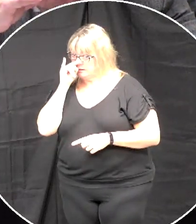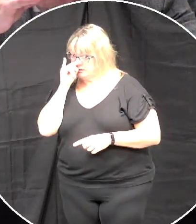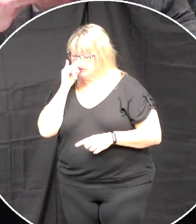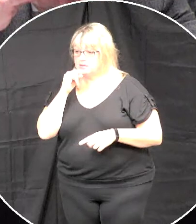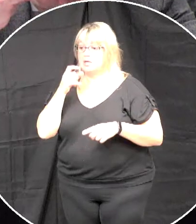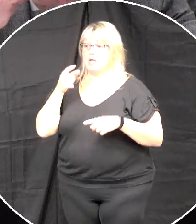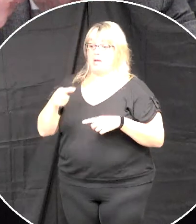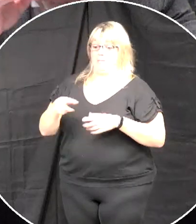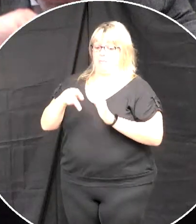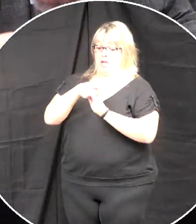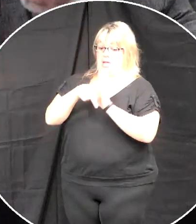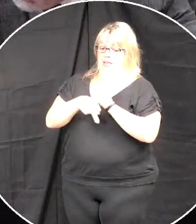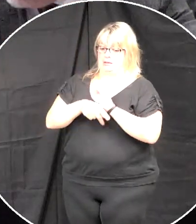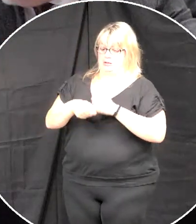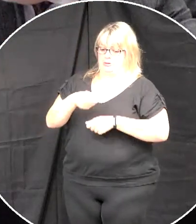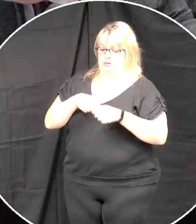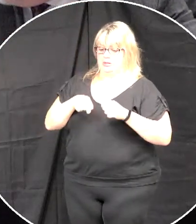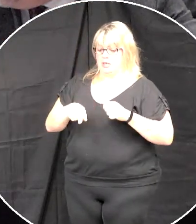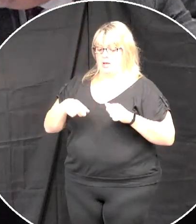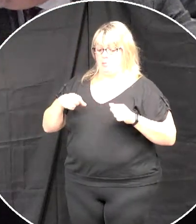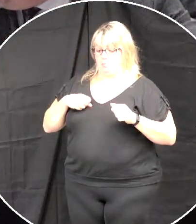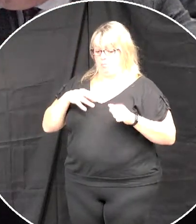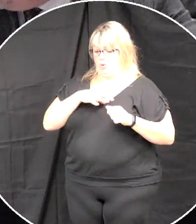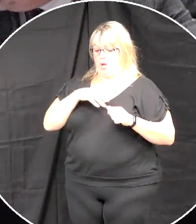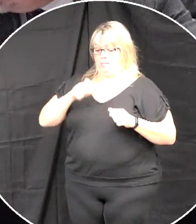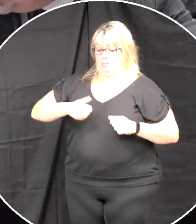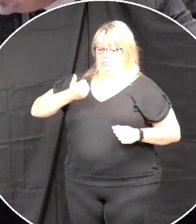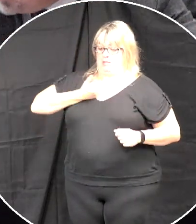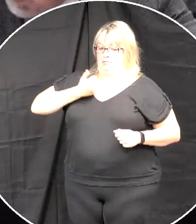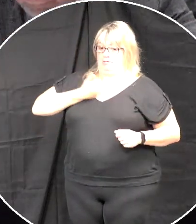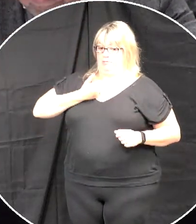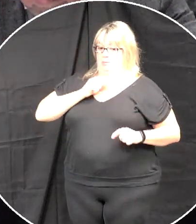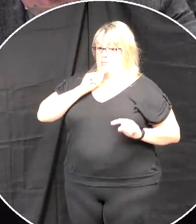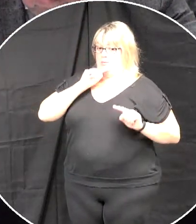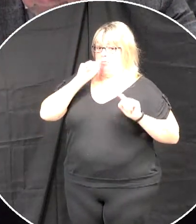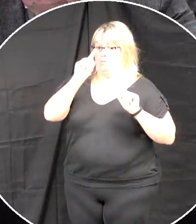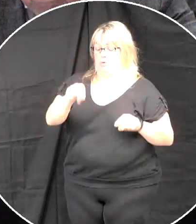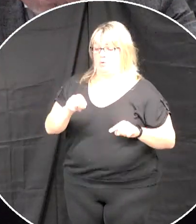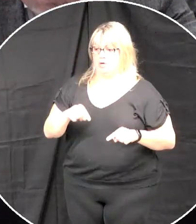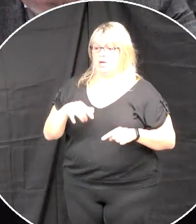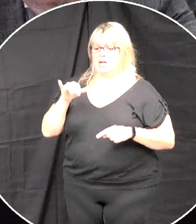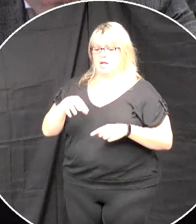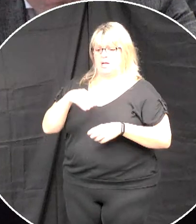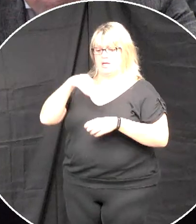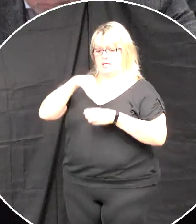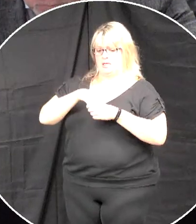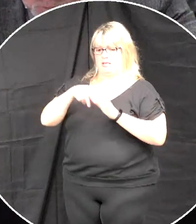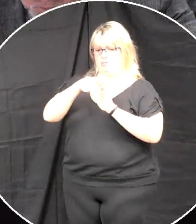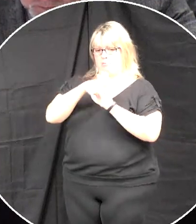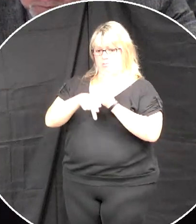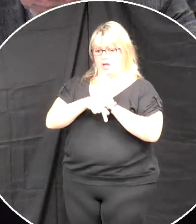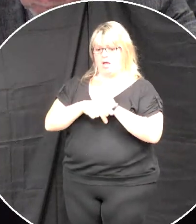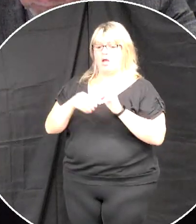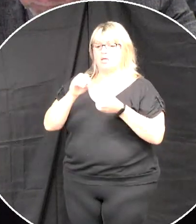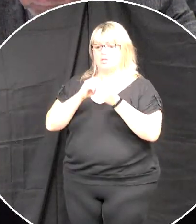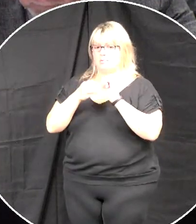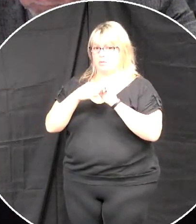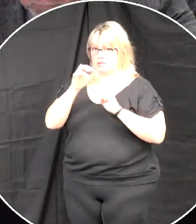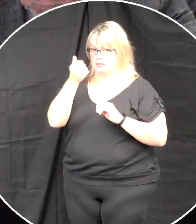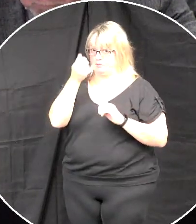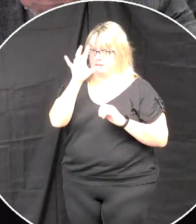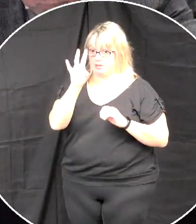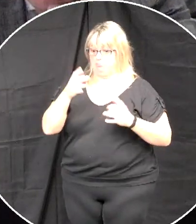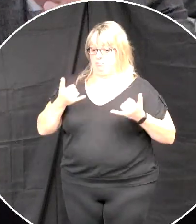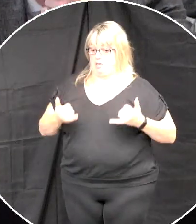specific to the obligation of employees to self-report, and this is contained inside of Policy Directive 17.